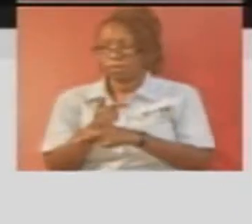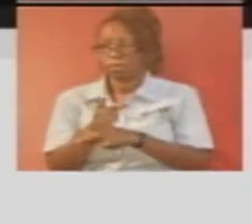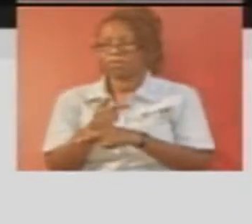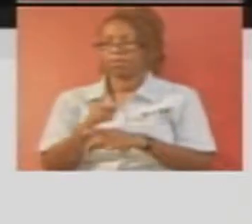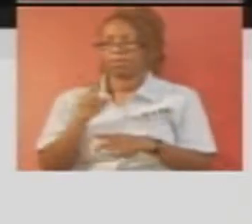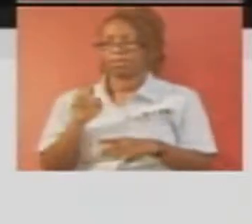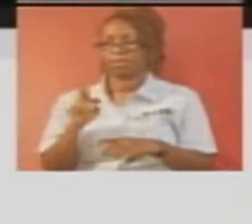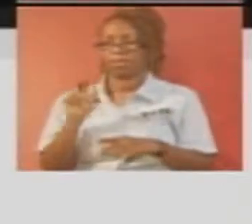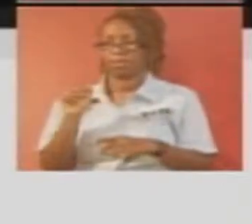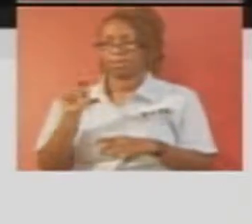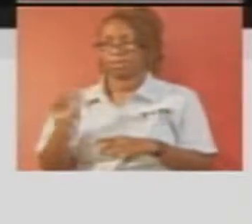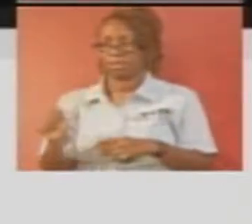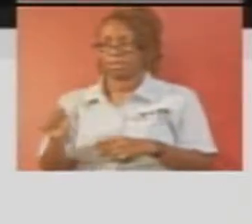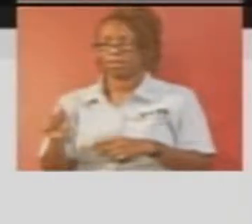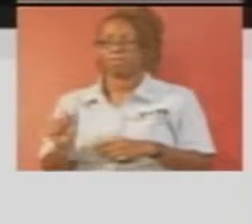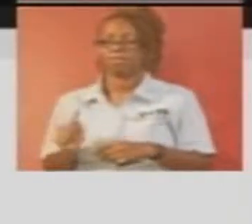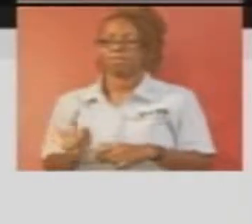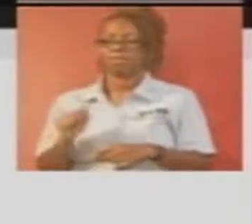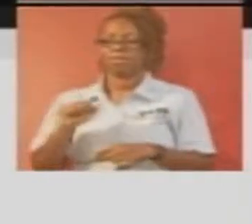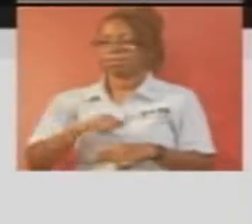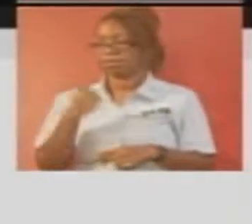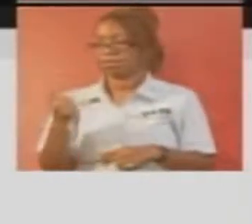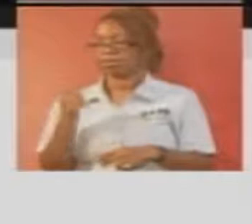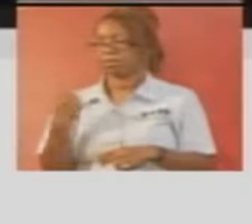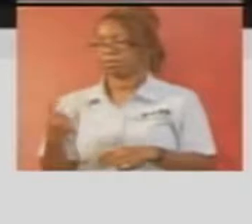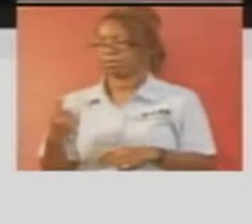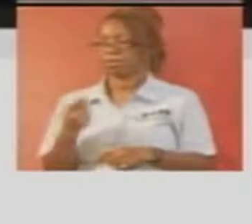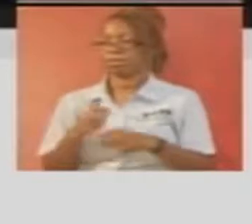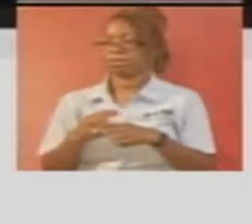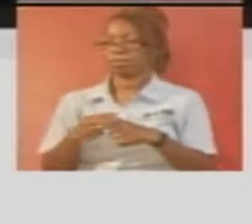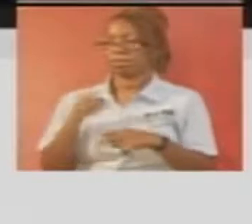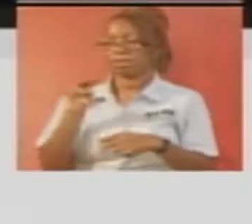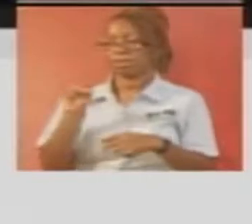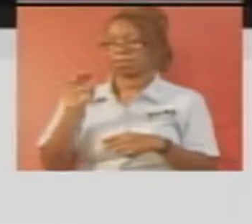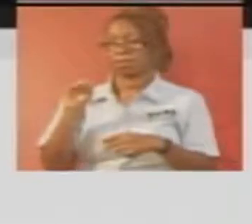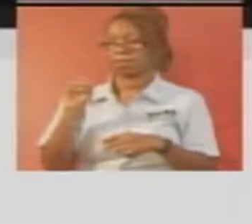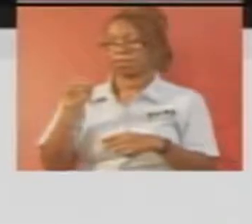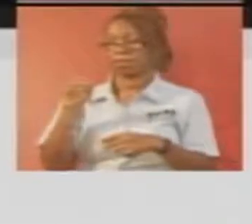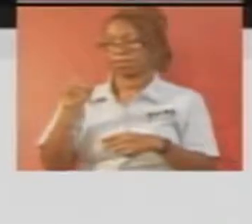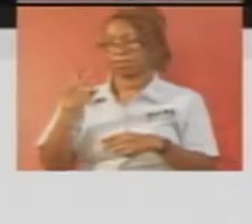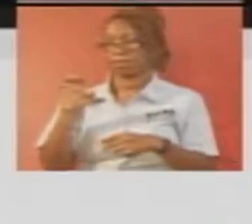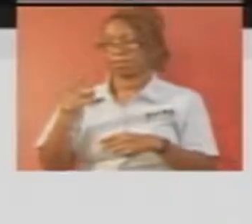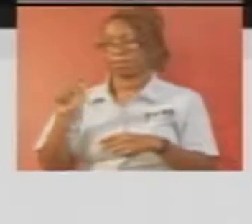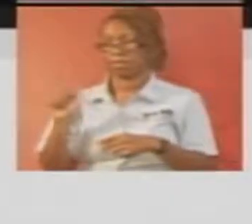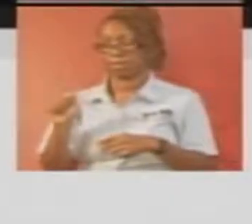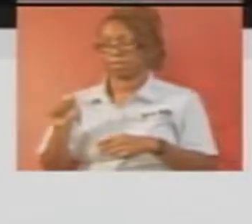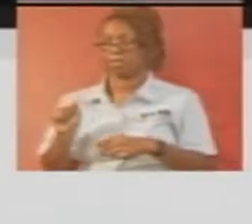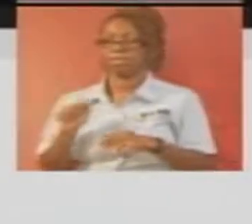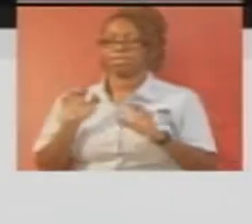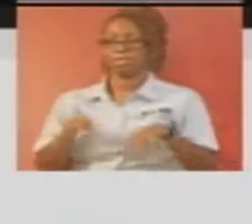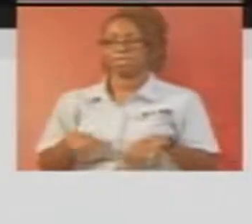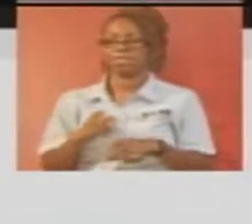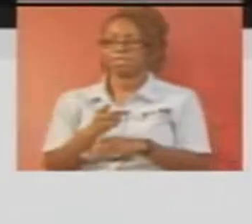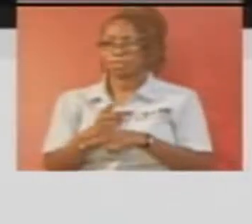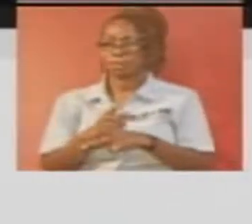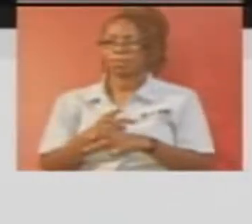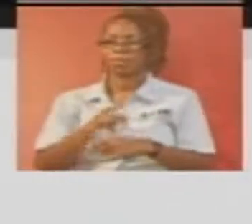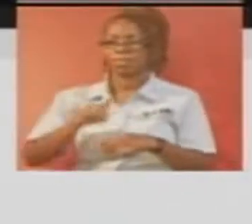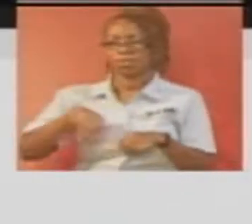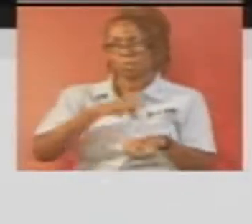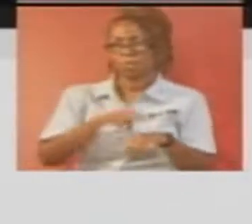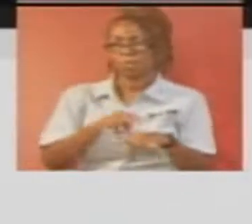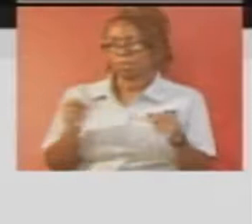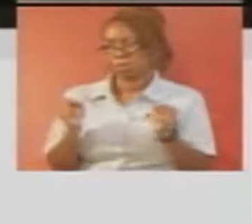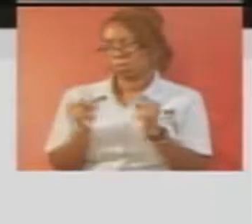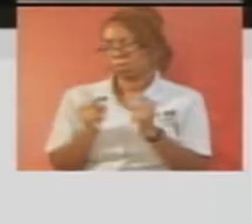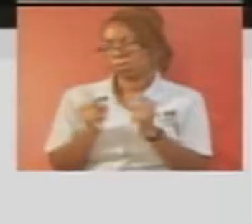in a fridge for a limited amount of time. Now, these two are a little more expensive. Now, to end, I just